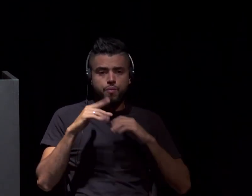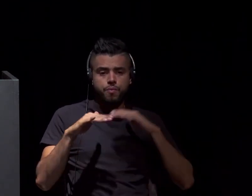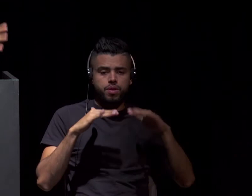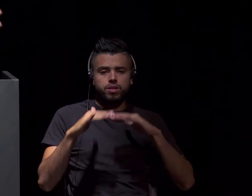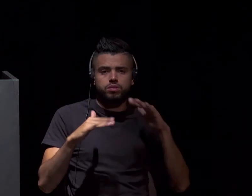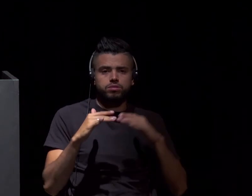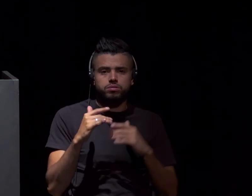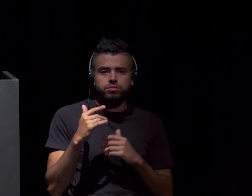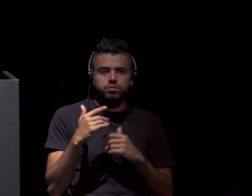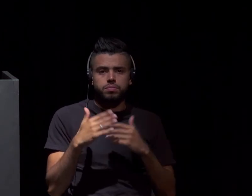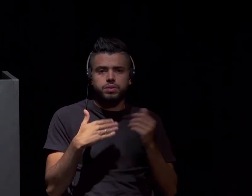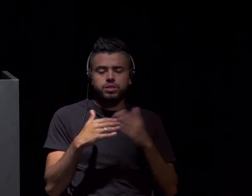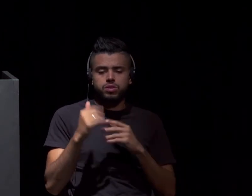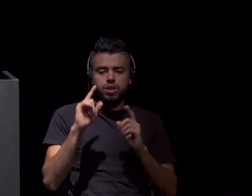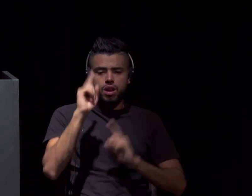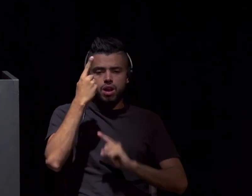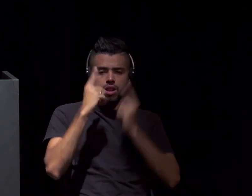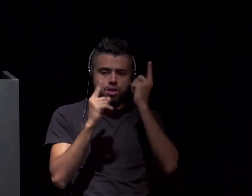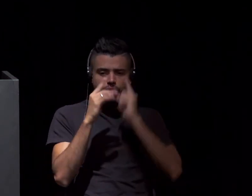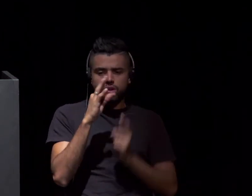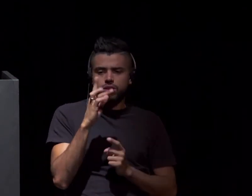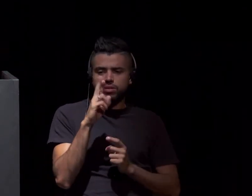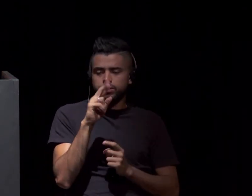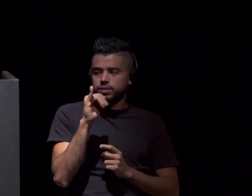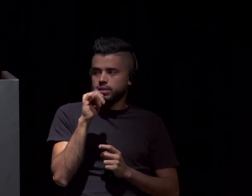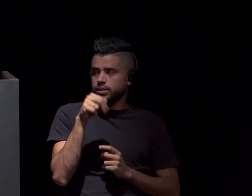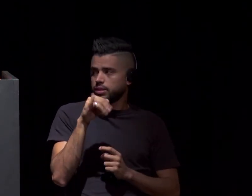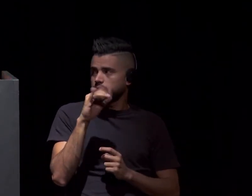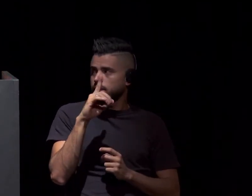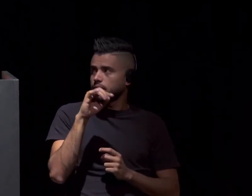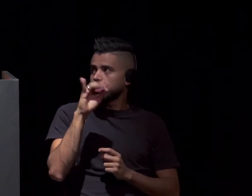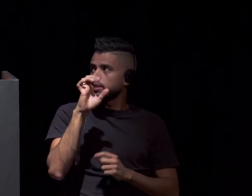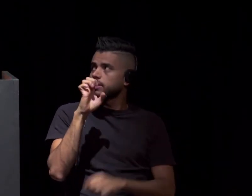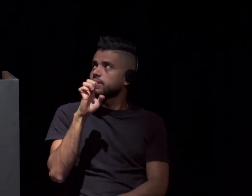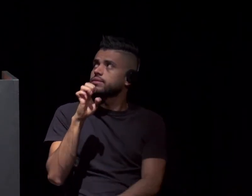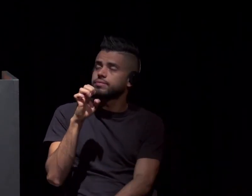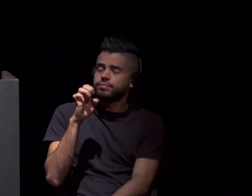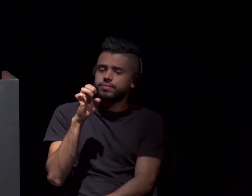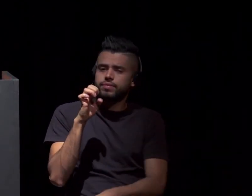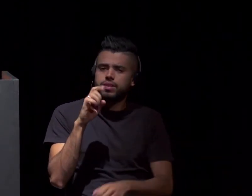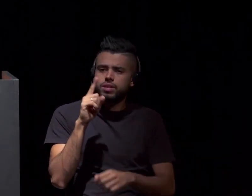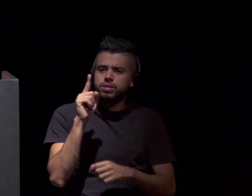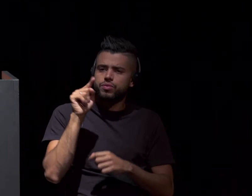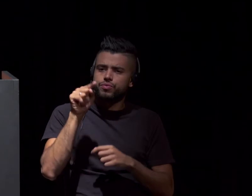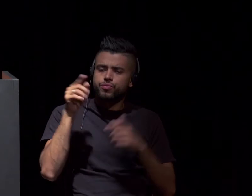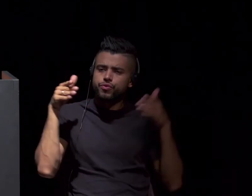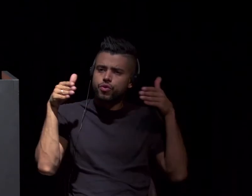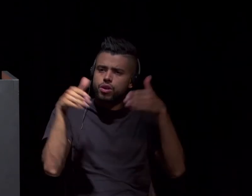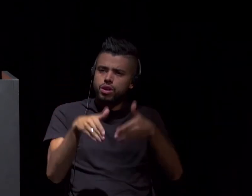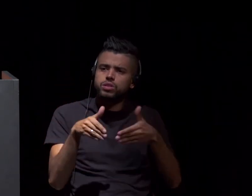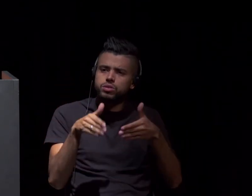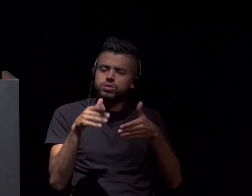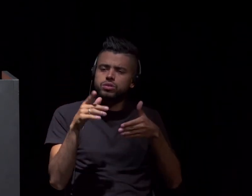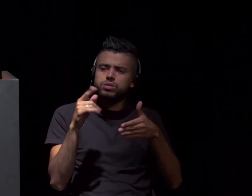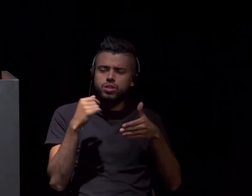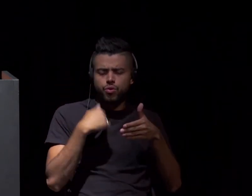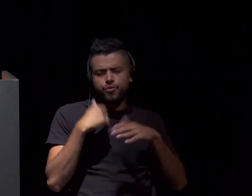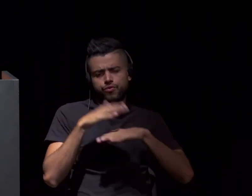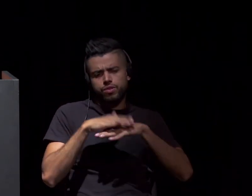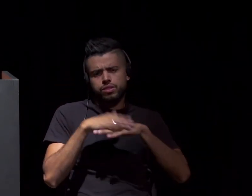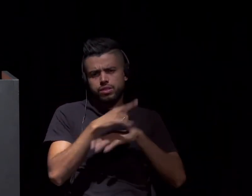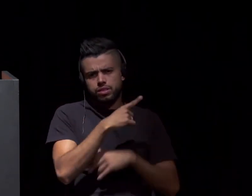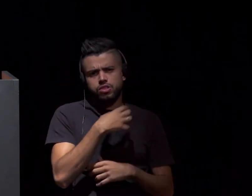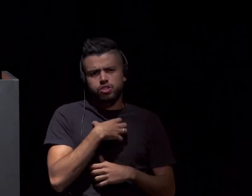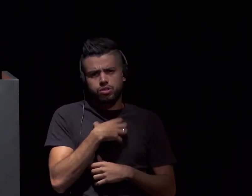Carnival as of this last Carnival. I want to do so that you can retrospectively retrace